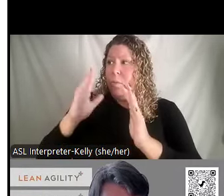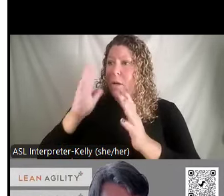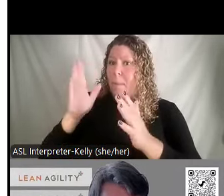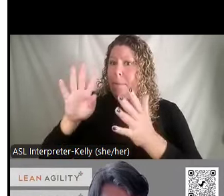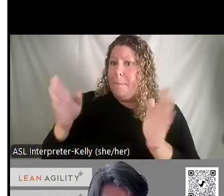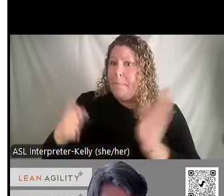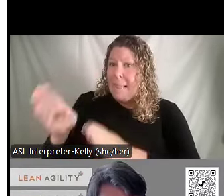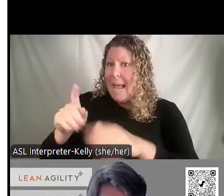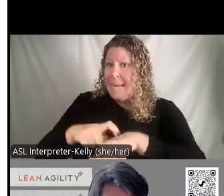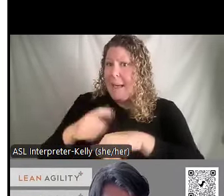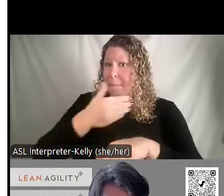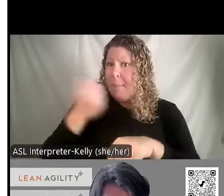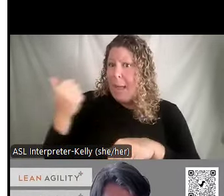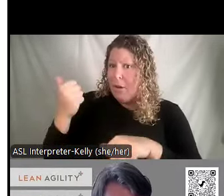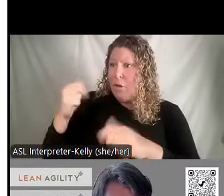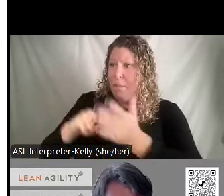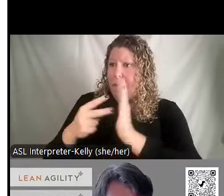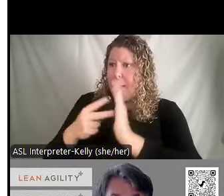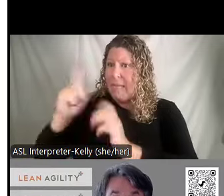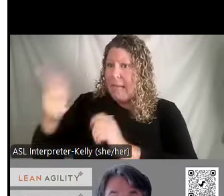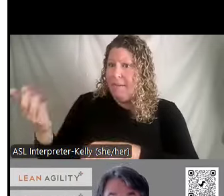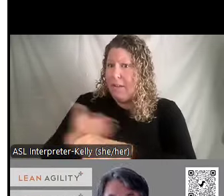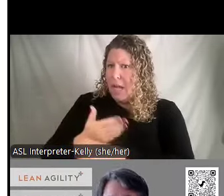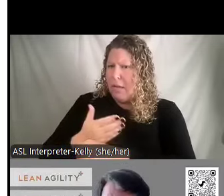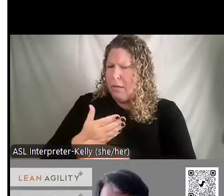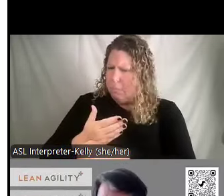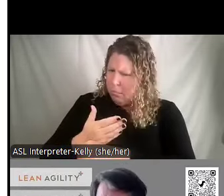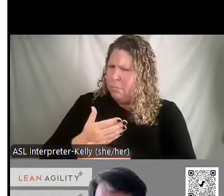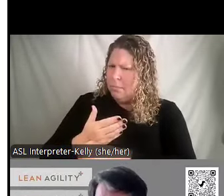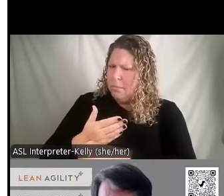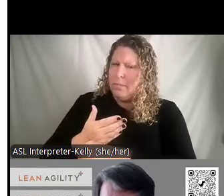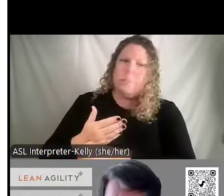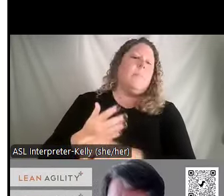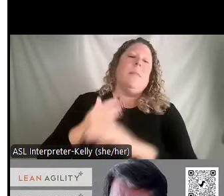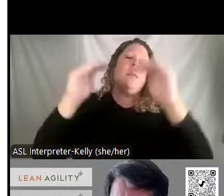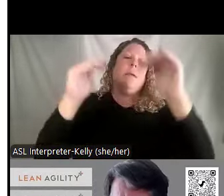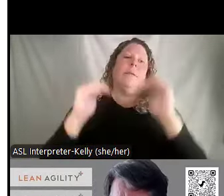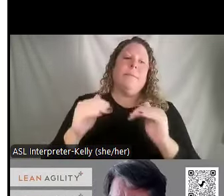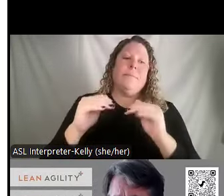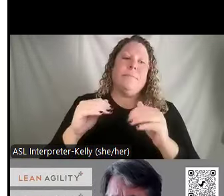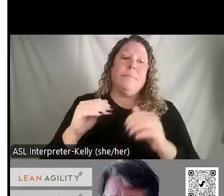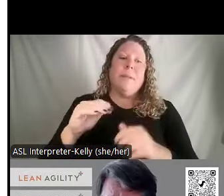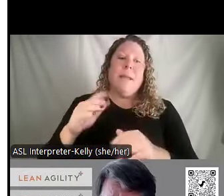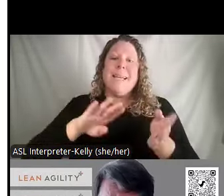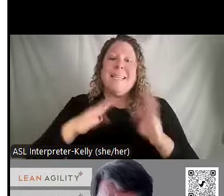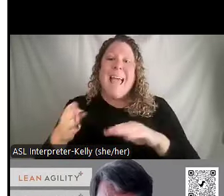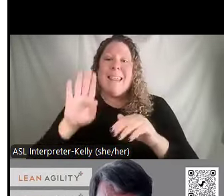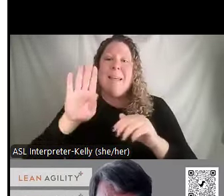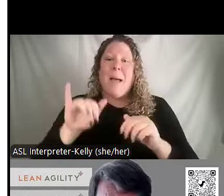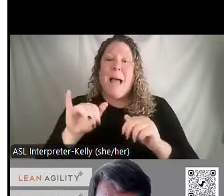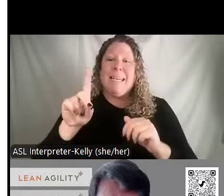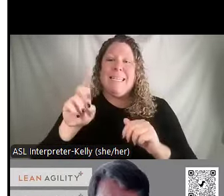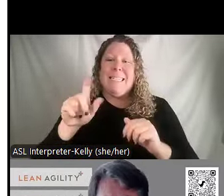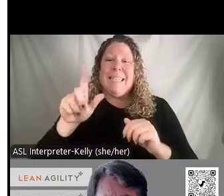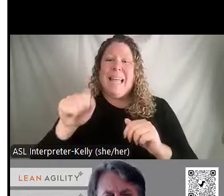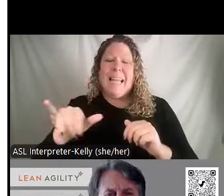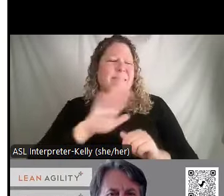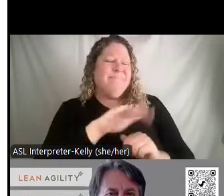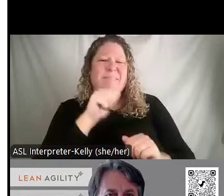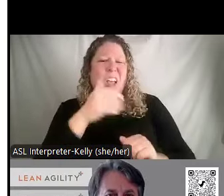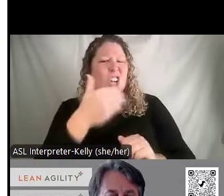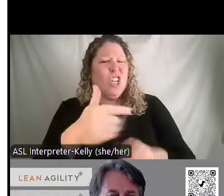down because of that. Not sure. Death by delay. It's not a good time to do this. Craig, your little huddle meeting idea, it's not a good